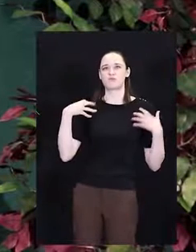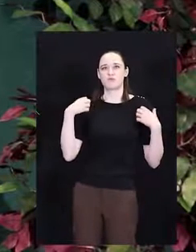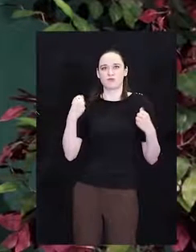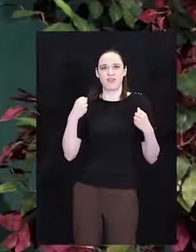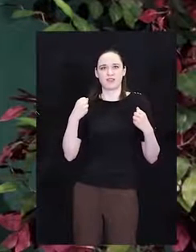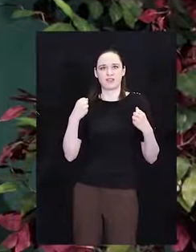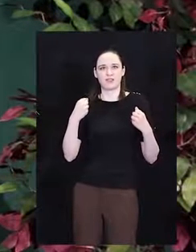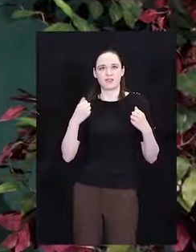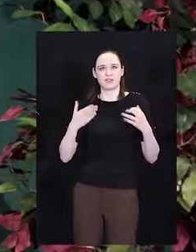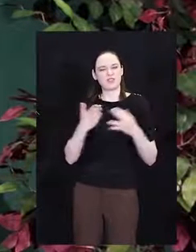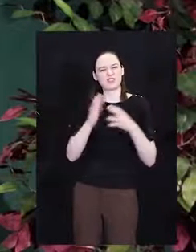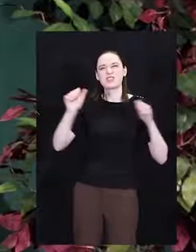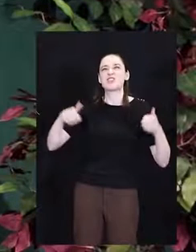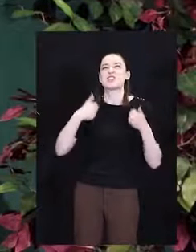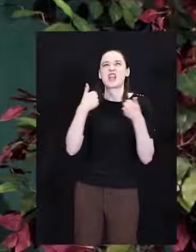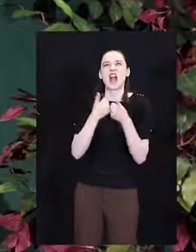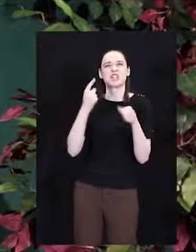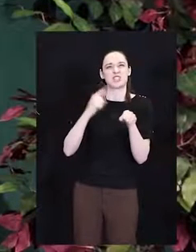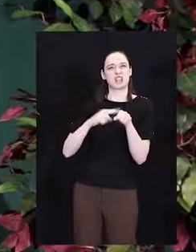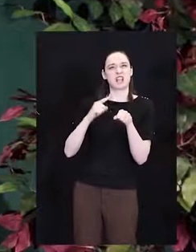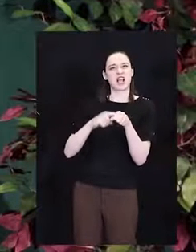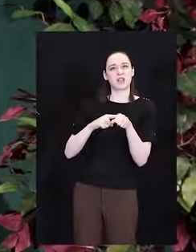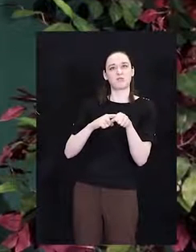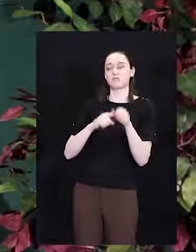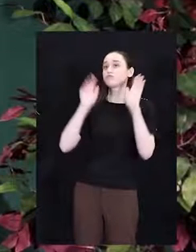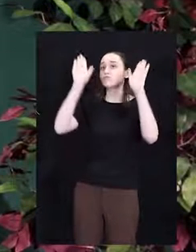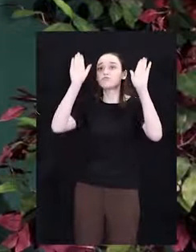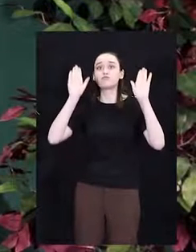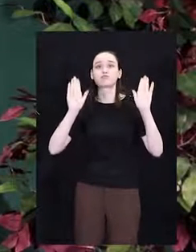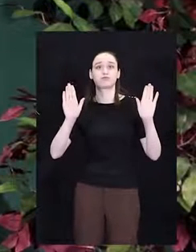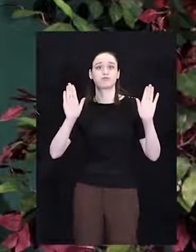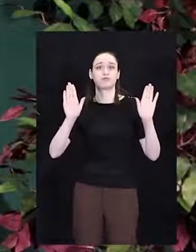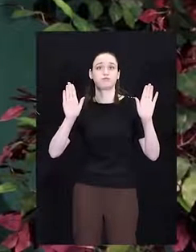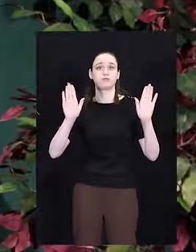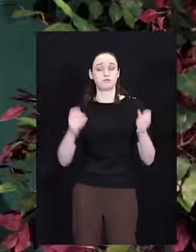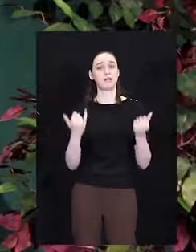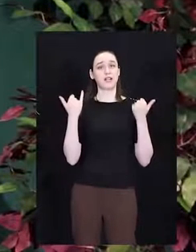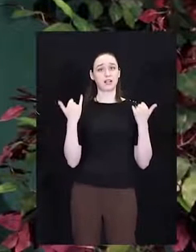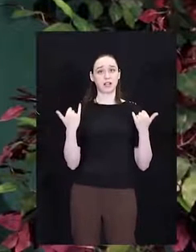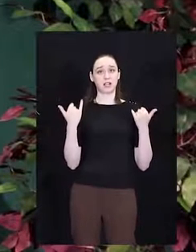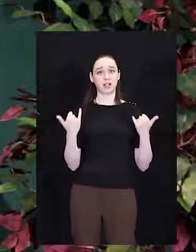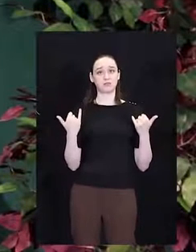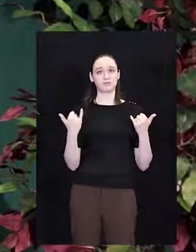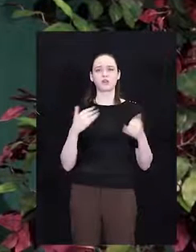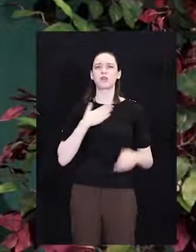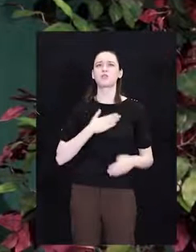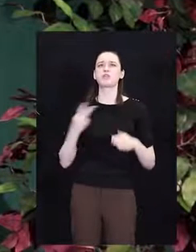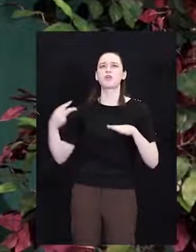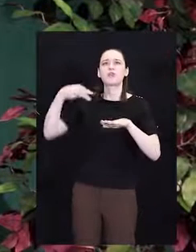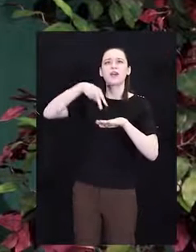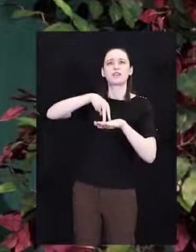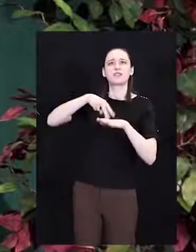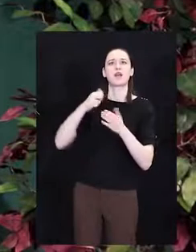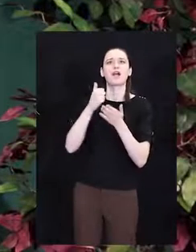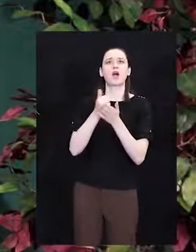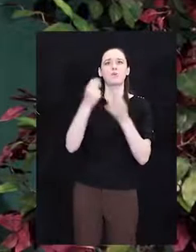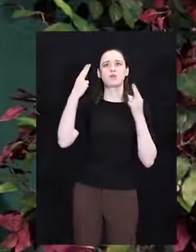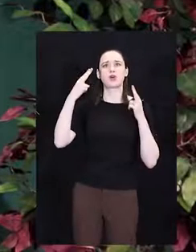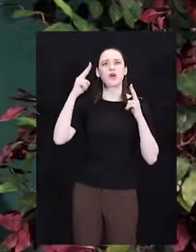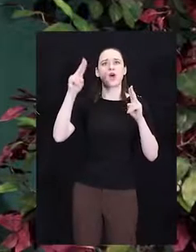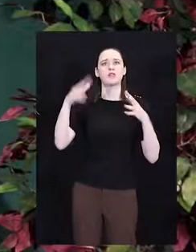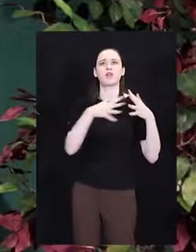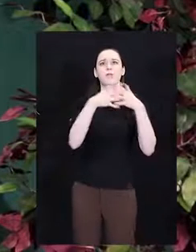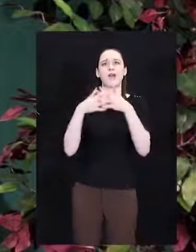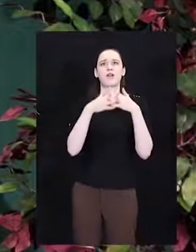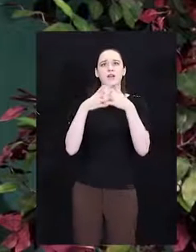these unprecedented and challenging times has been remarkable. At this time, I ask that you please rise and help us honor